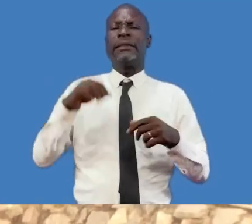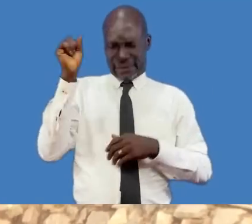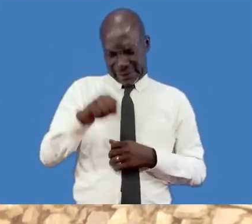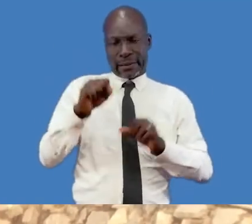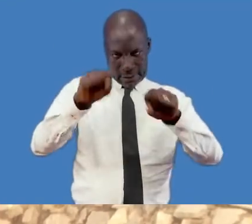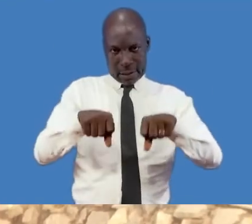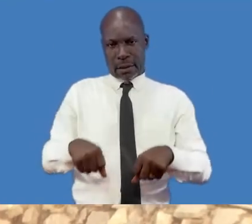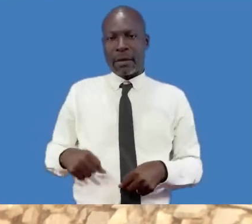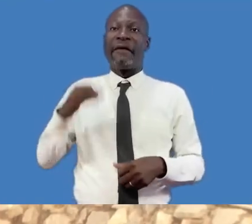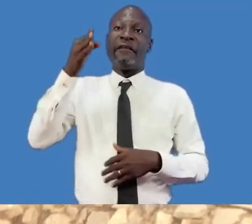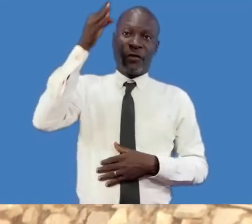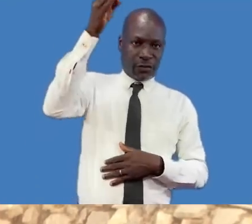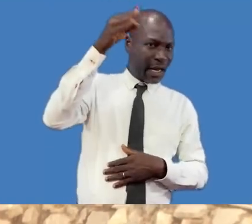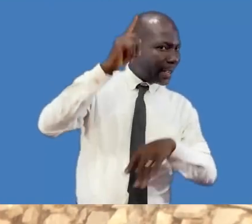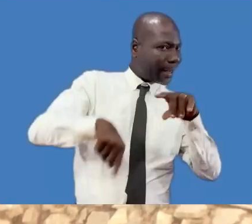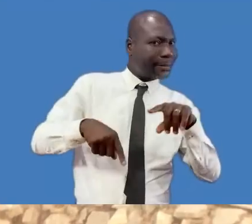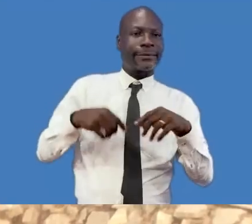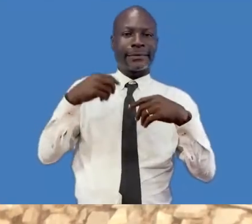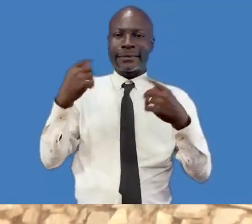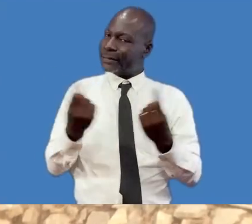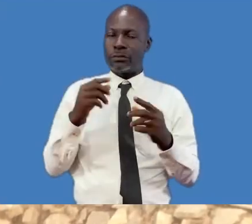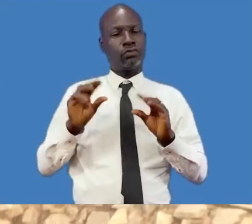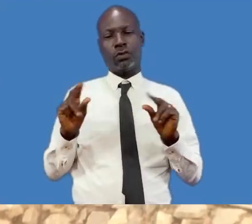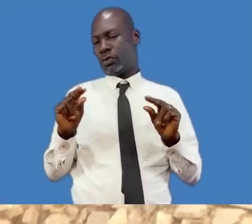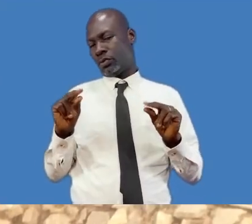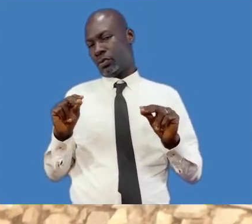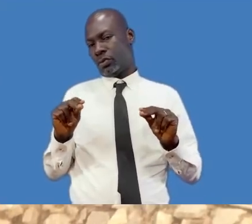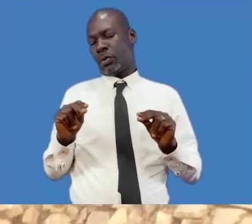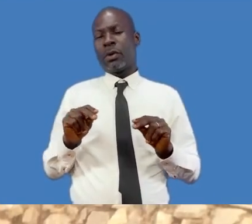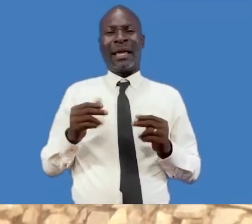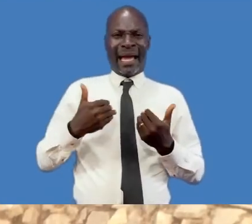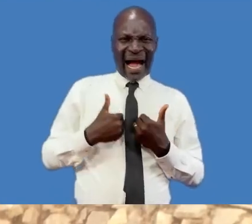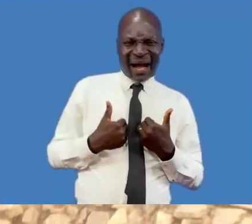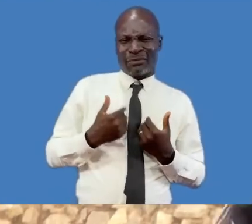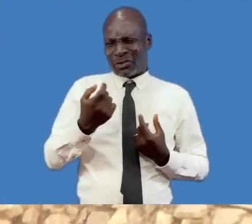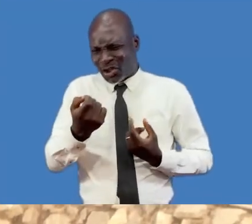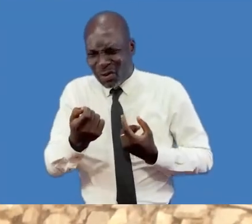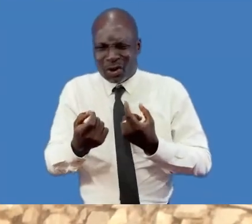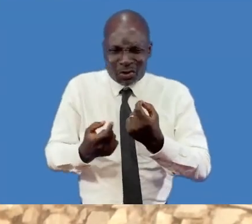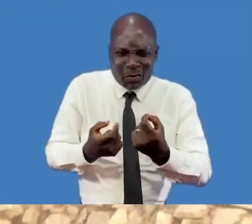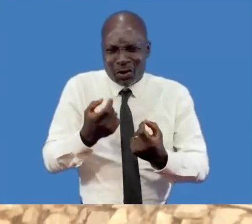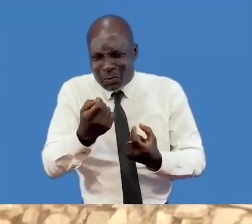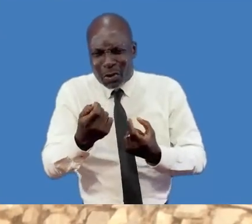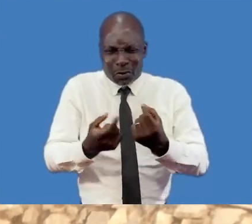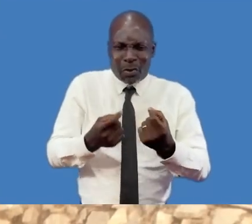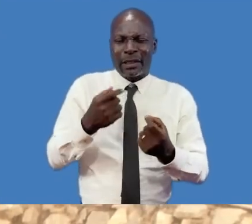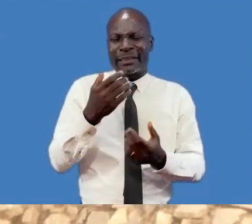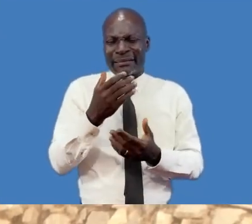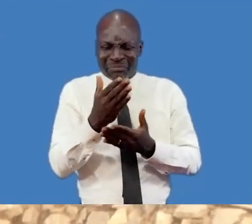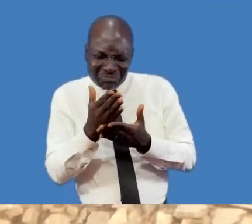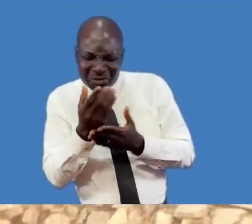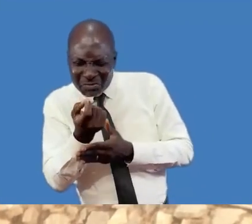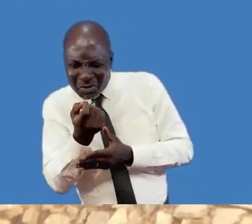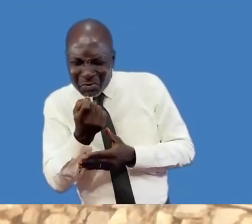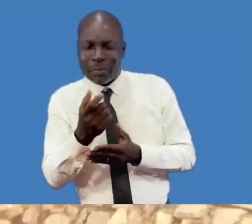na in the future onye bone nya sa na chere e o bible mu ya won niema nketen bi o ho a so oni pasa